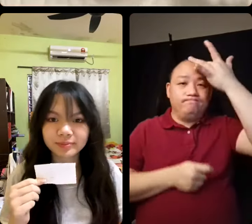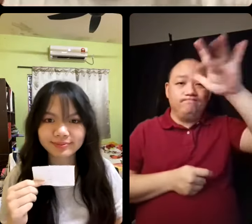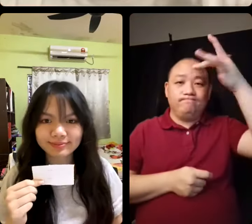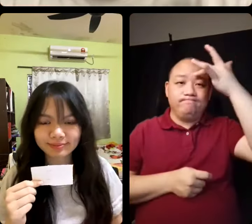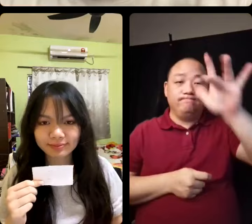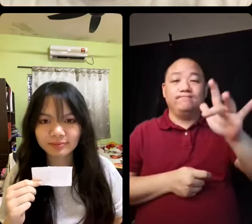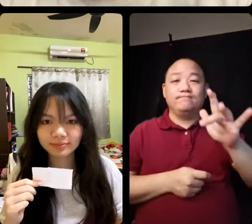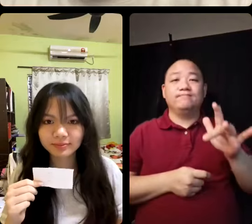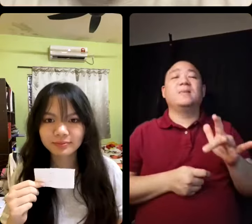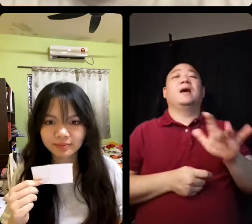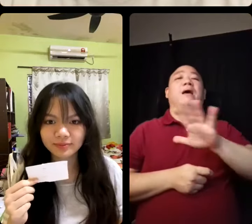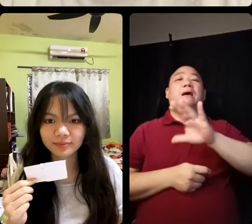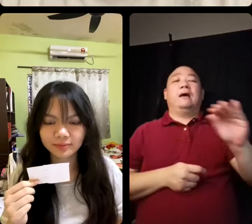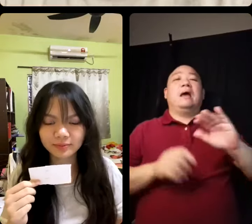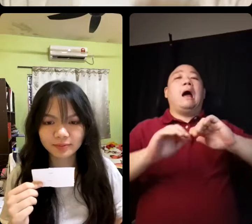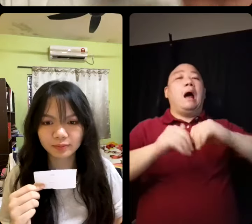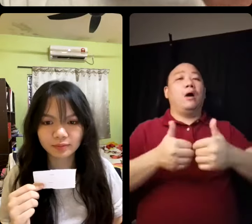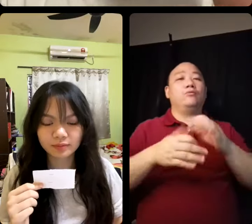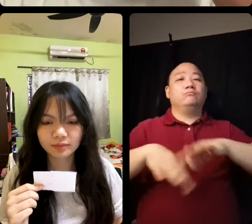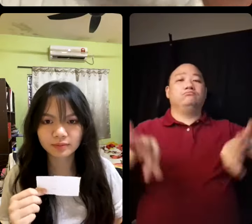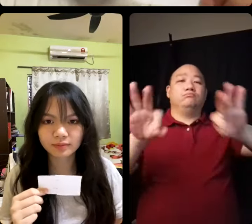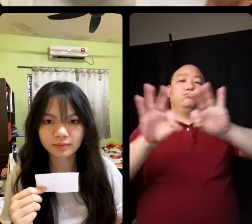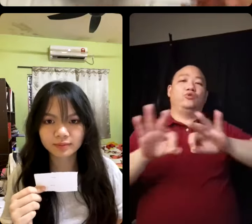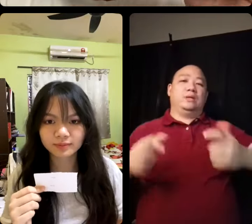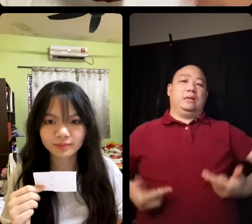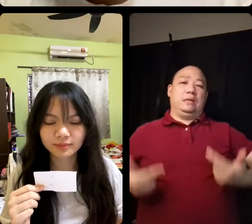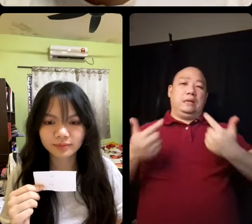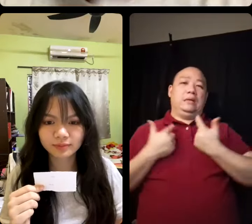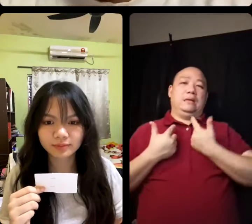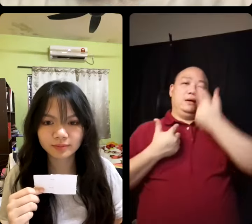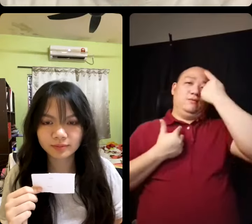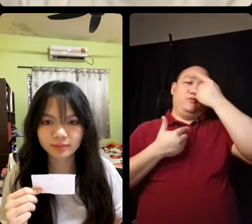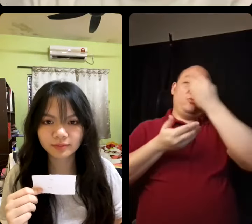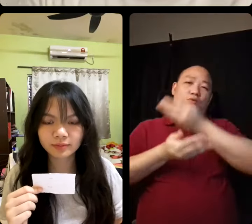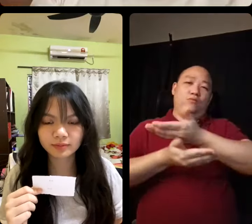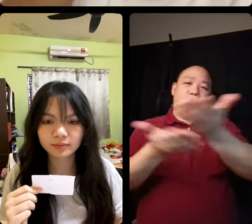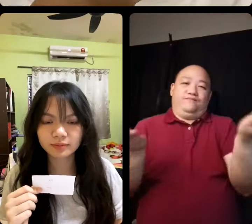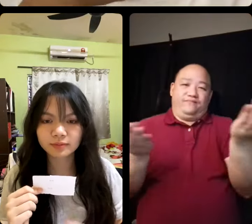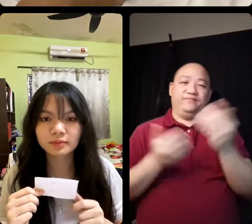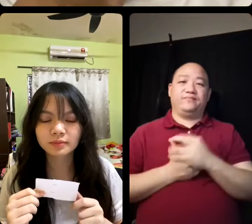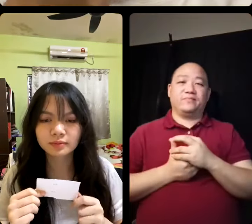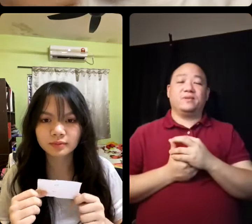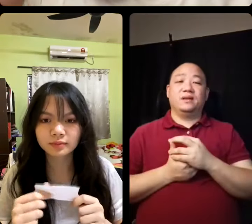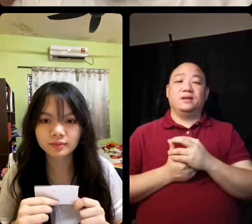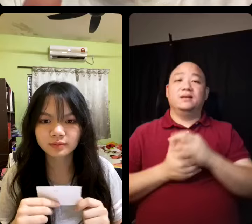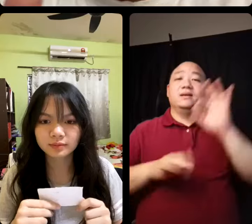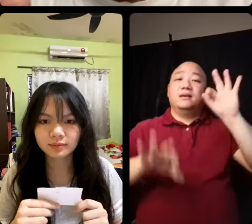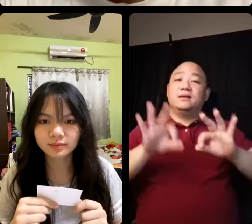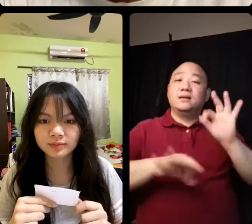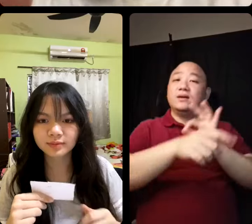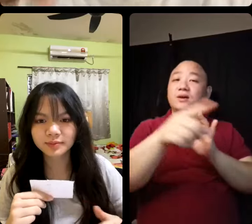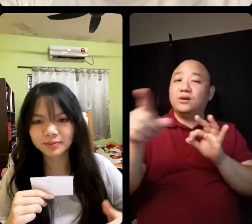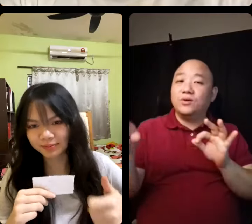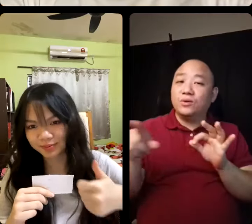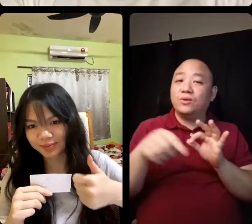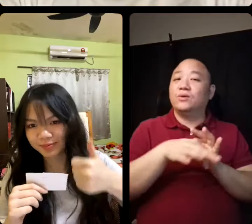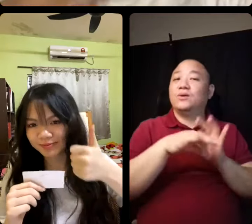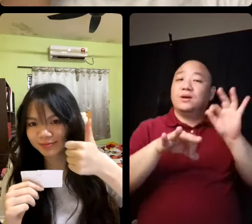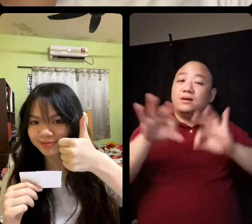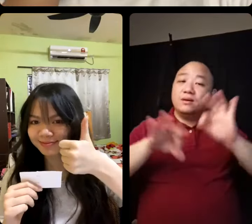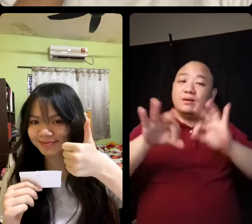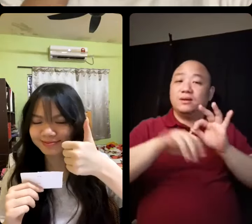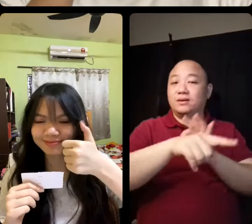life is for everyone here. And I believe you guys did. If you did, you can give me a thumbs up emoji in the comment and let me